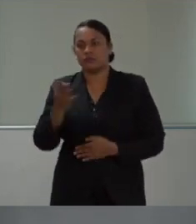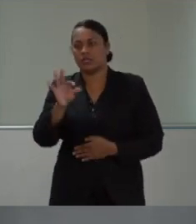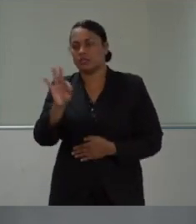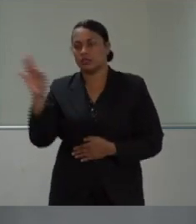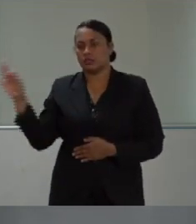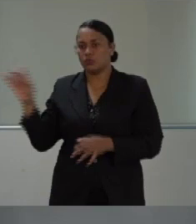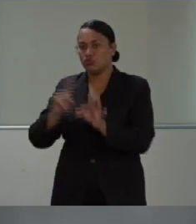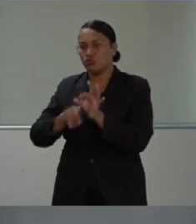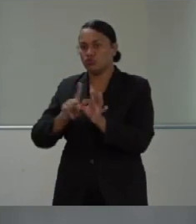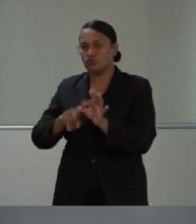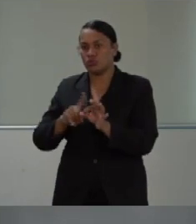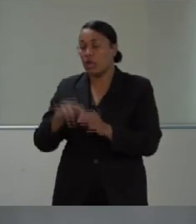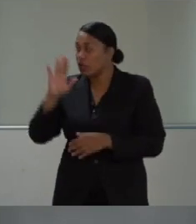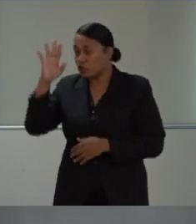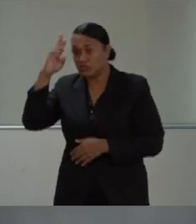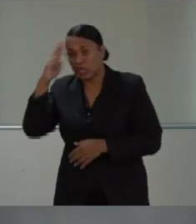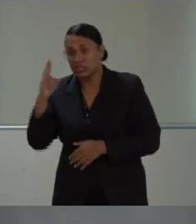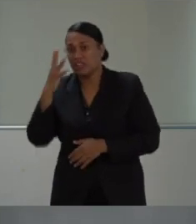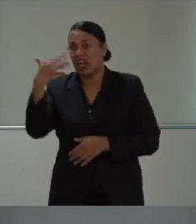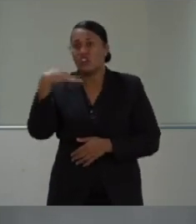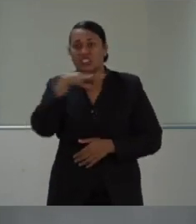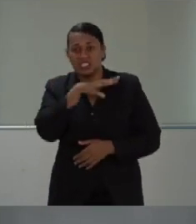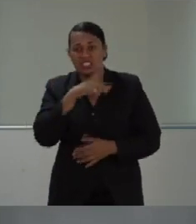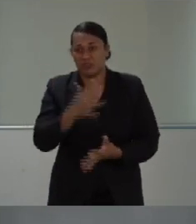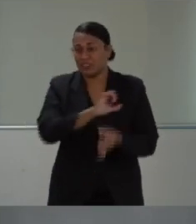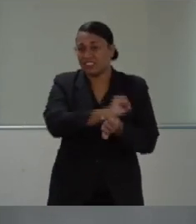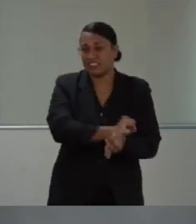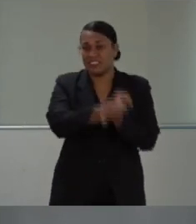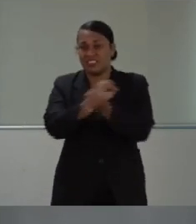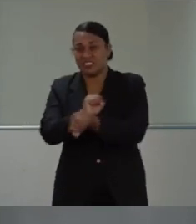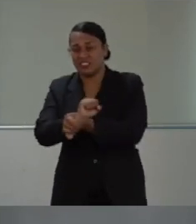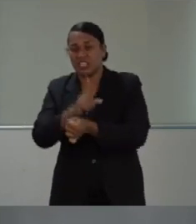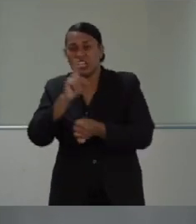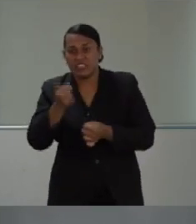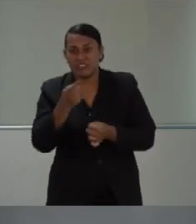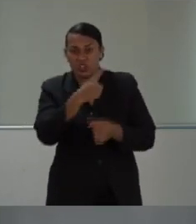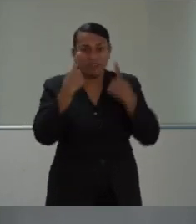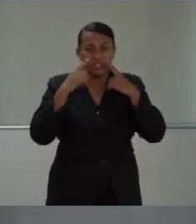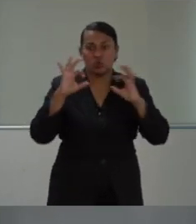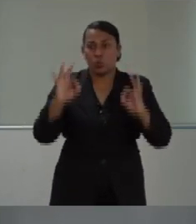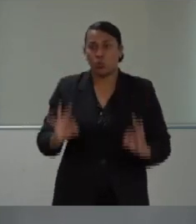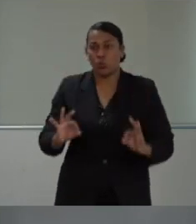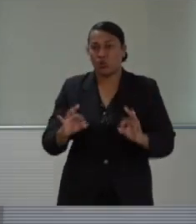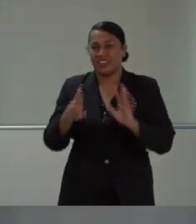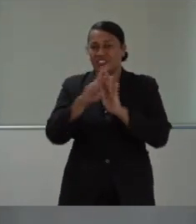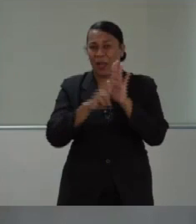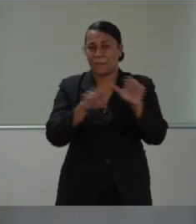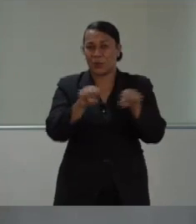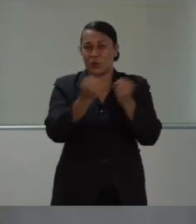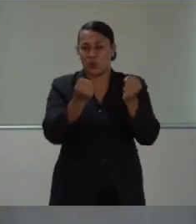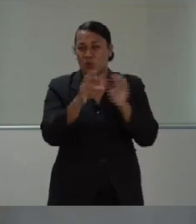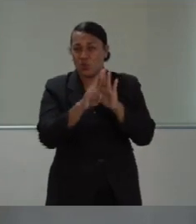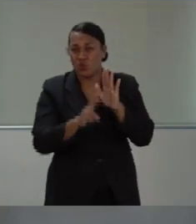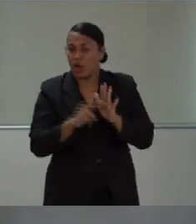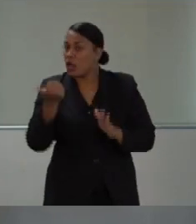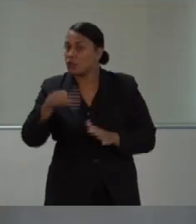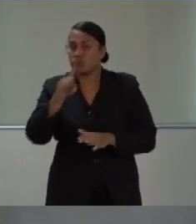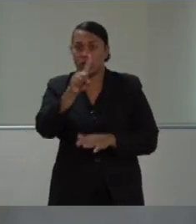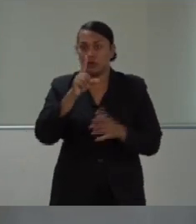Out of the 500 arrests made by police since day one in lockdown areas, has any one of them been convicted so